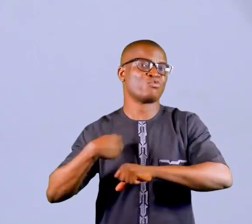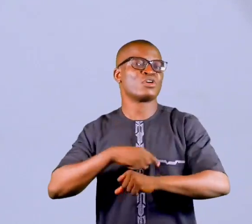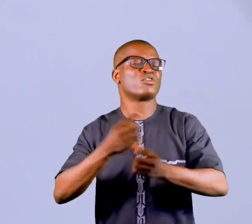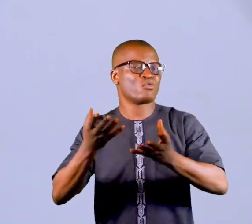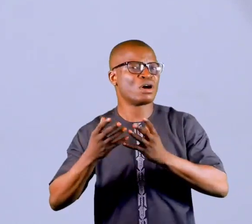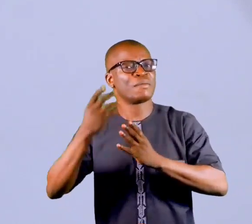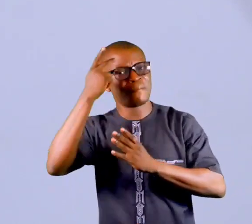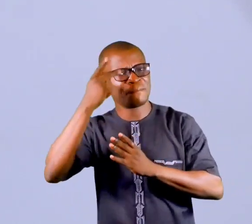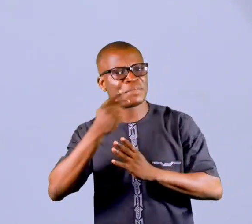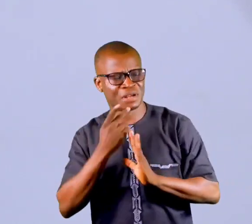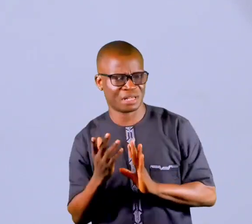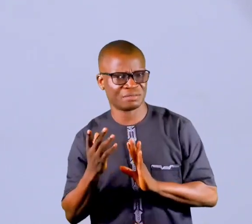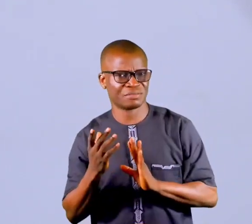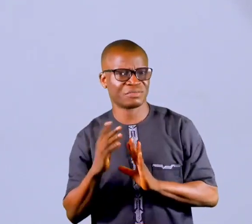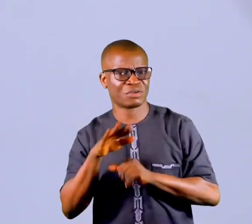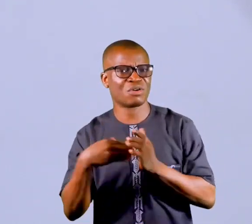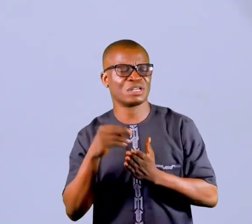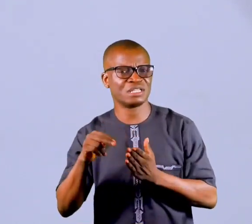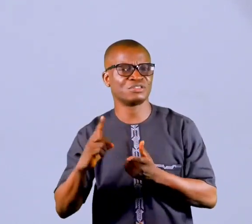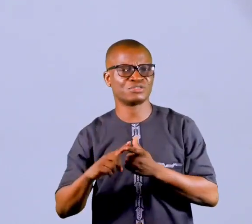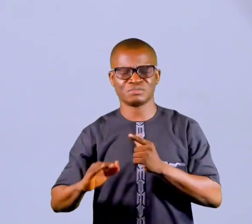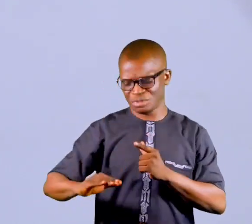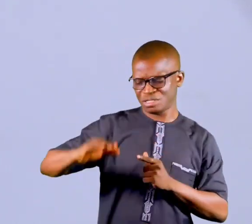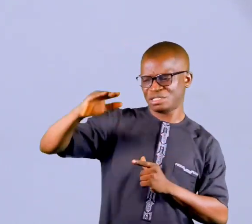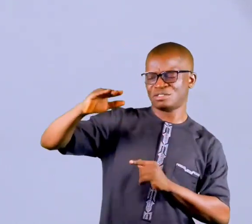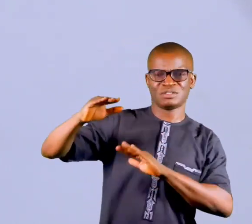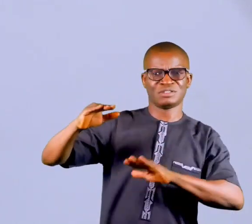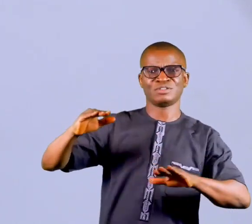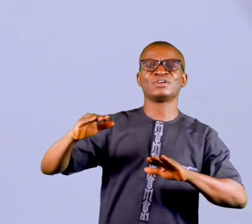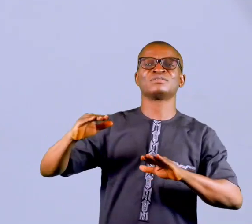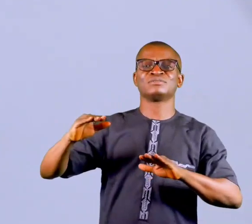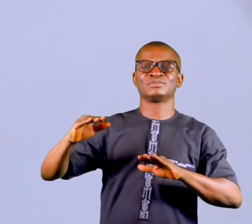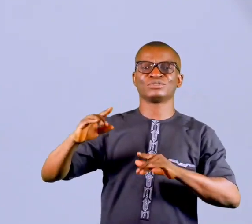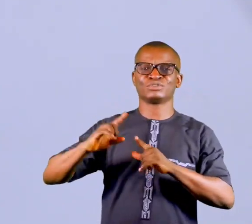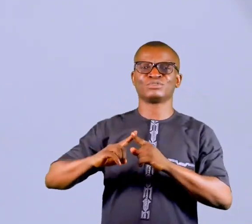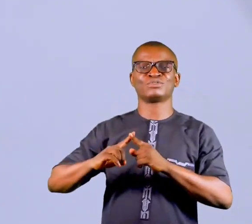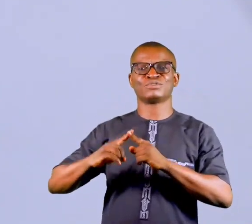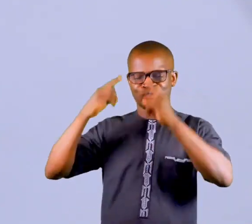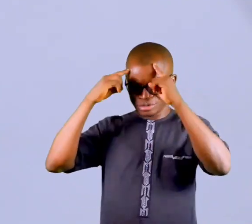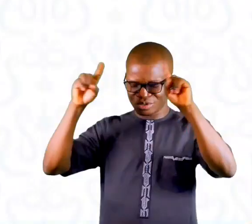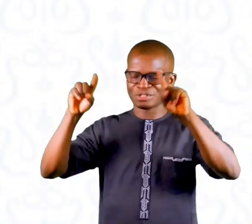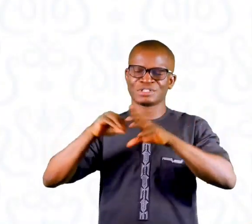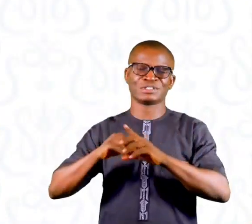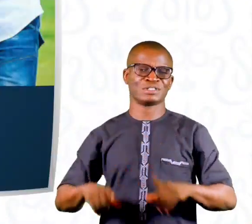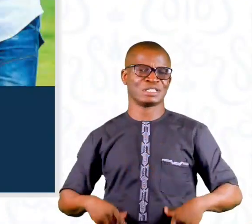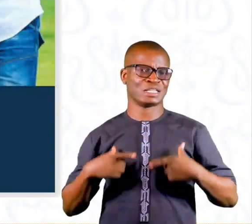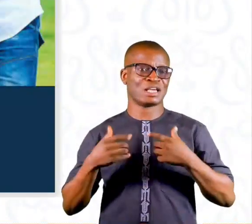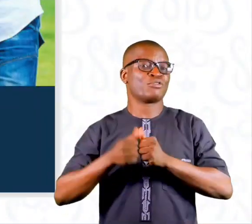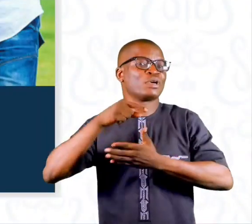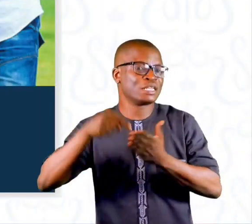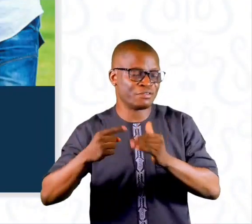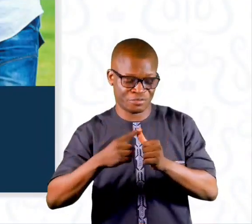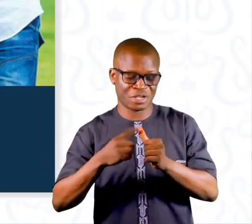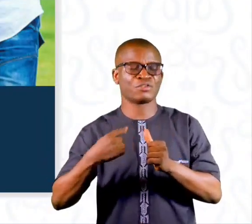to have the skills that they need to raise their children to become to fulfill their potentials in life. How do we do this?